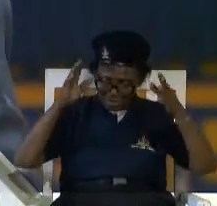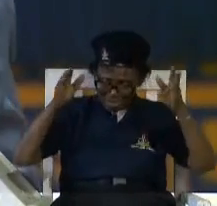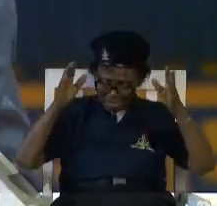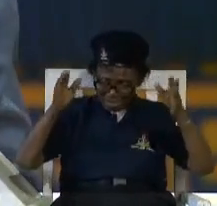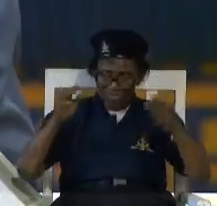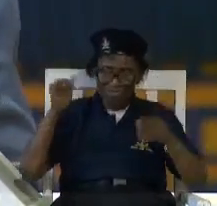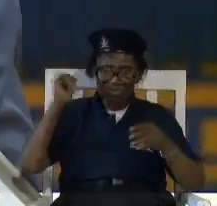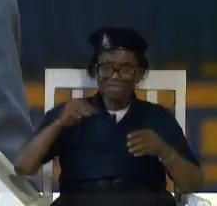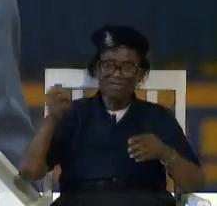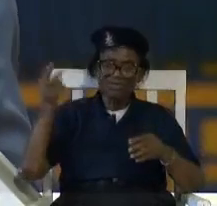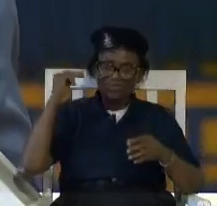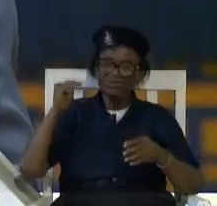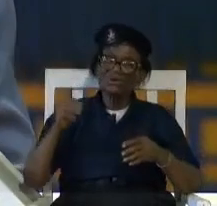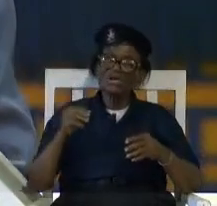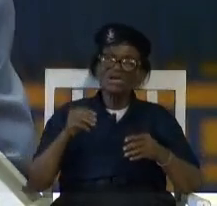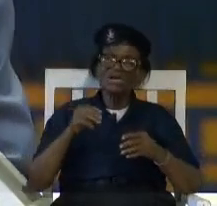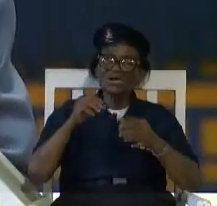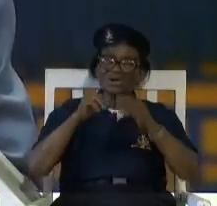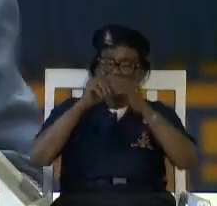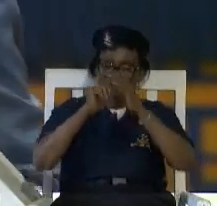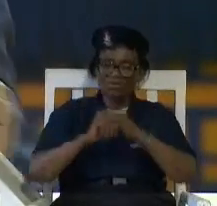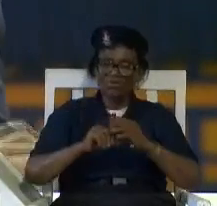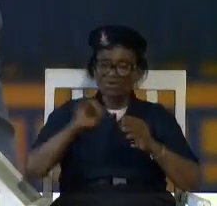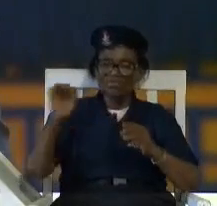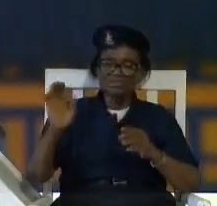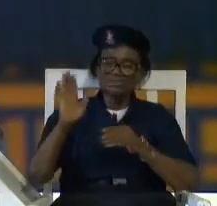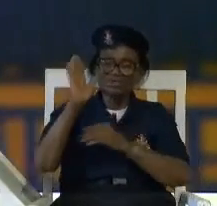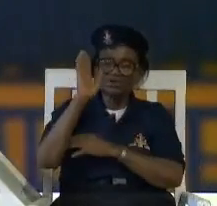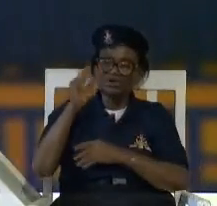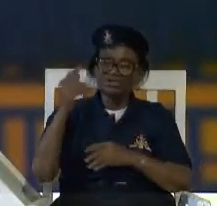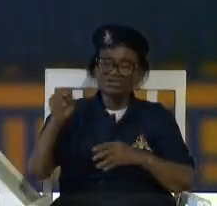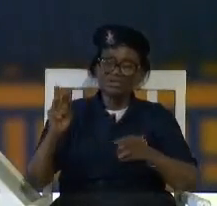They were worshiping God the way David did.